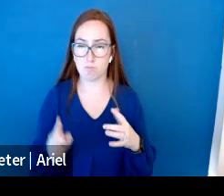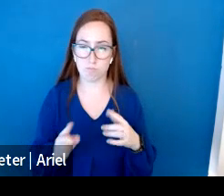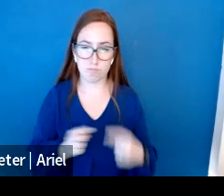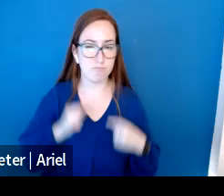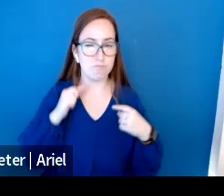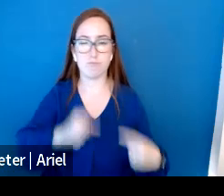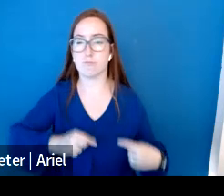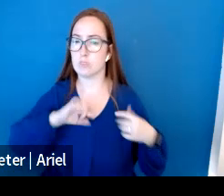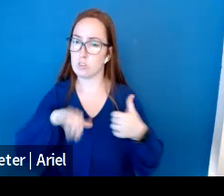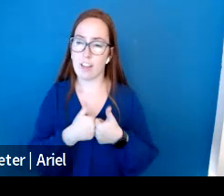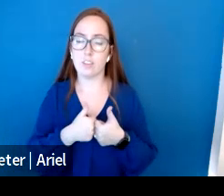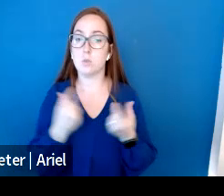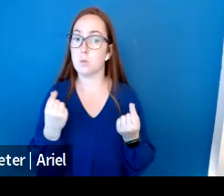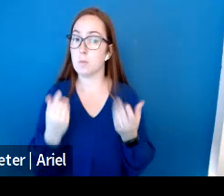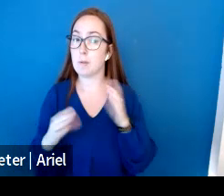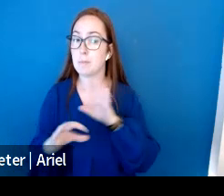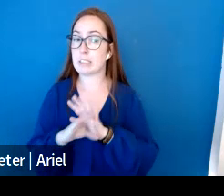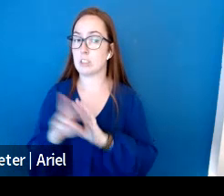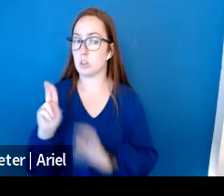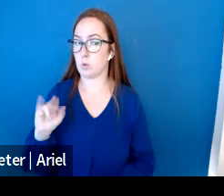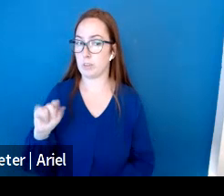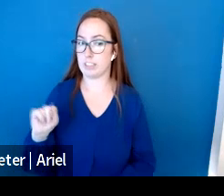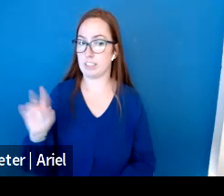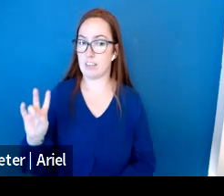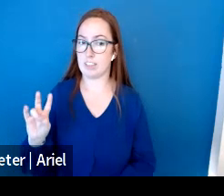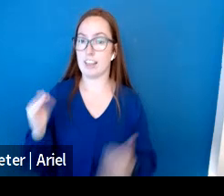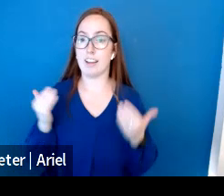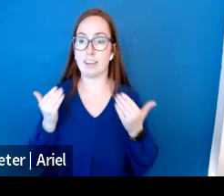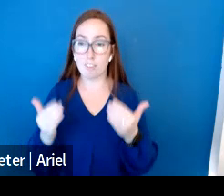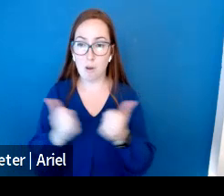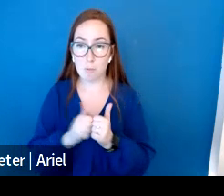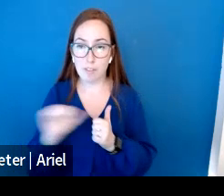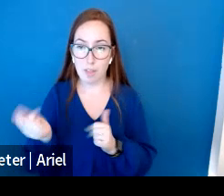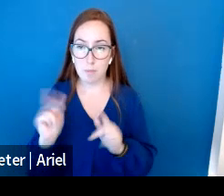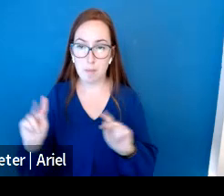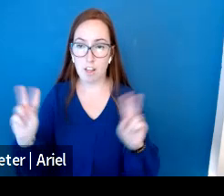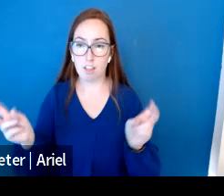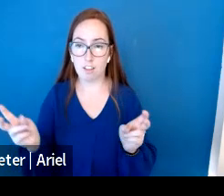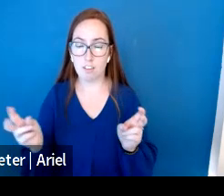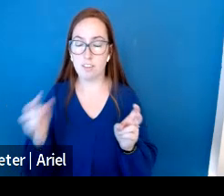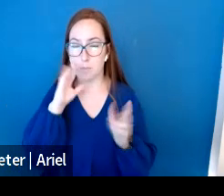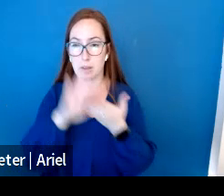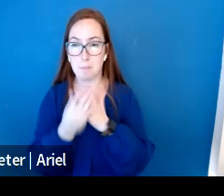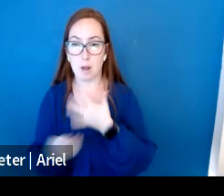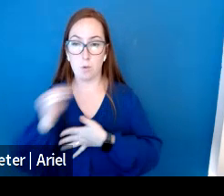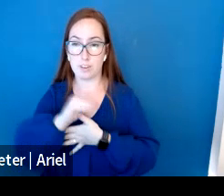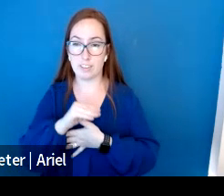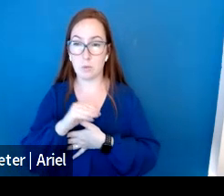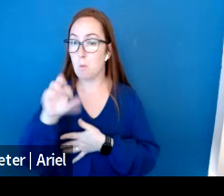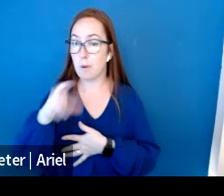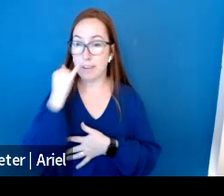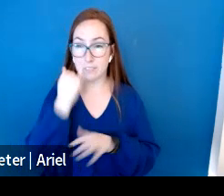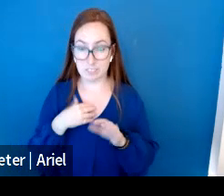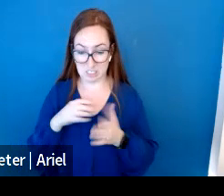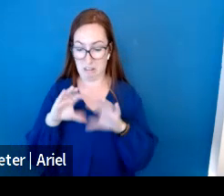we might want to choose Unit 7, get along with others, and prioritize that. And if we have a group of students in a